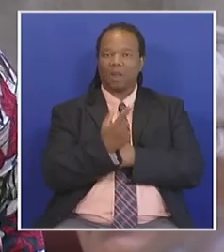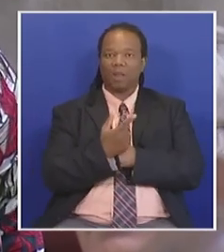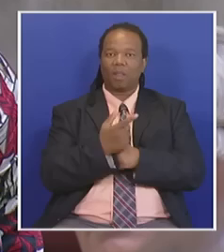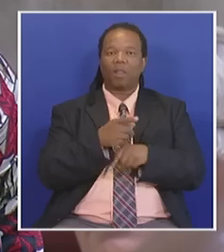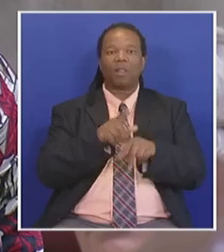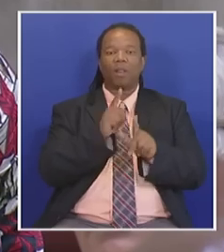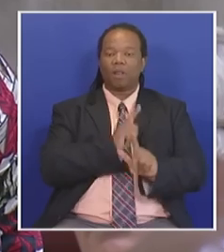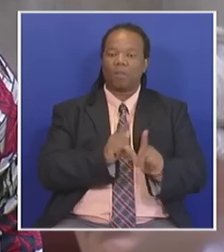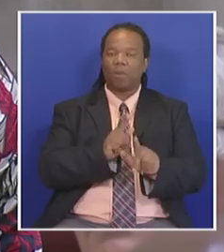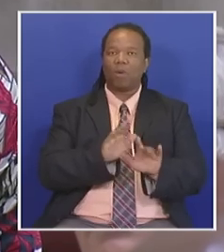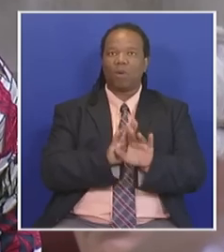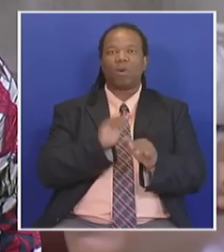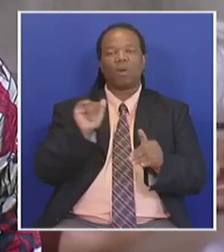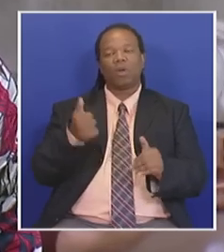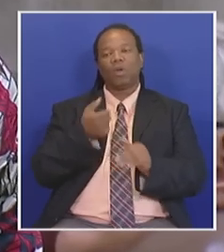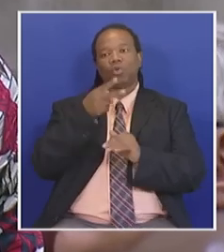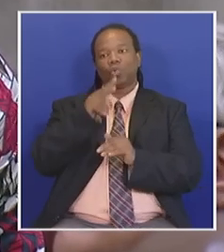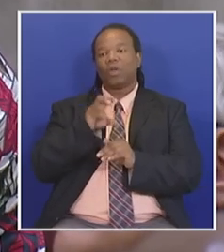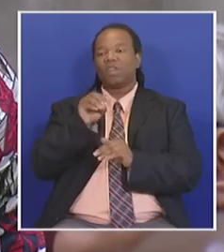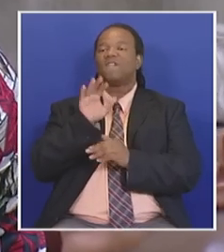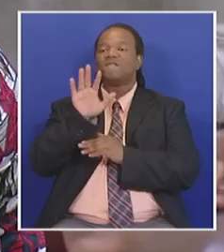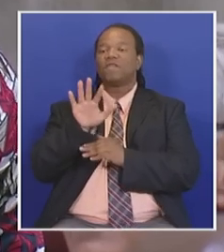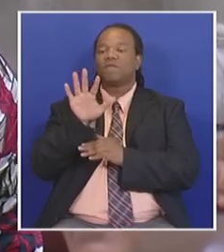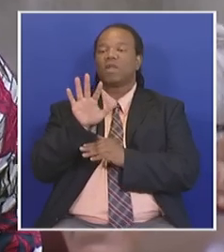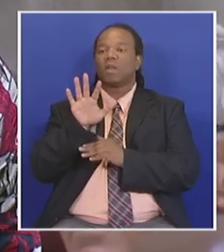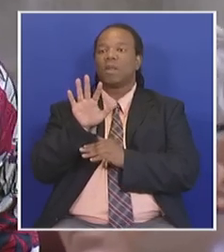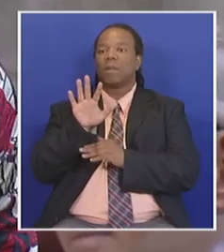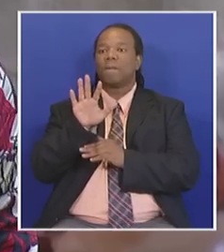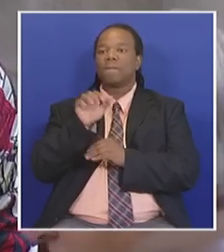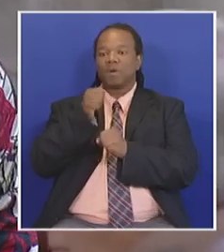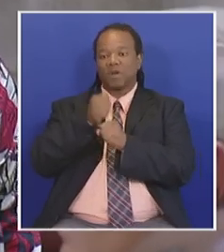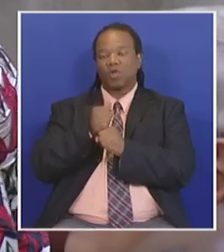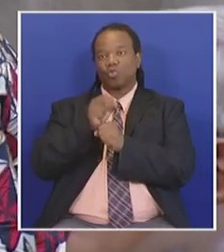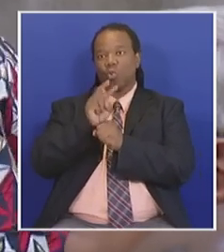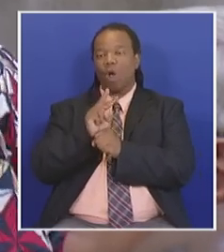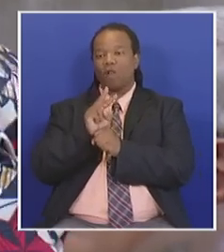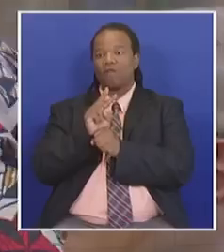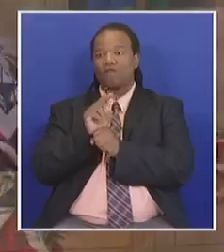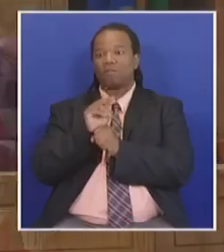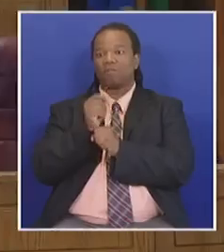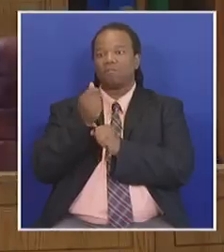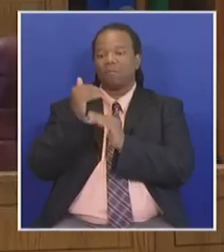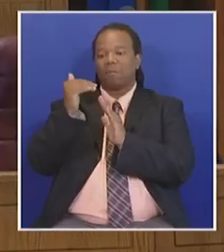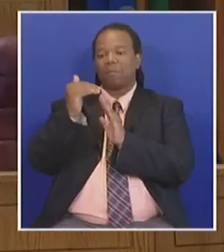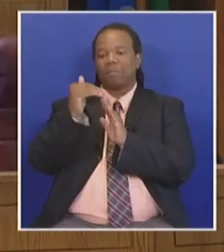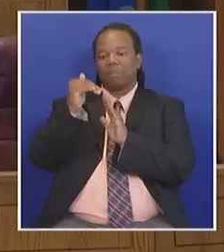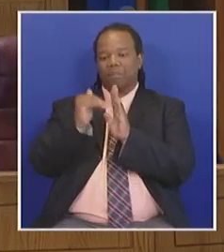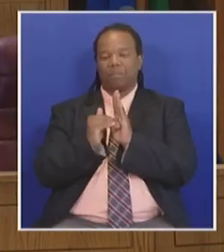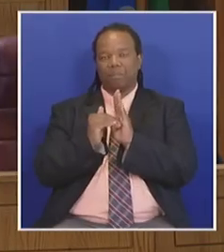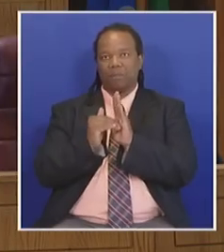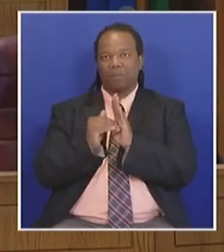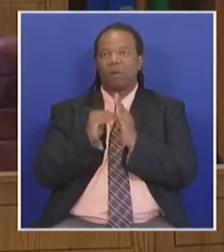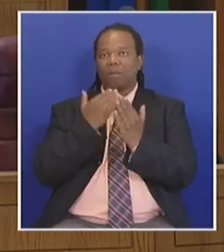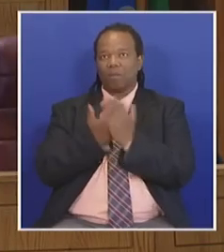decline in the 2015 matric results. I so move. I thank you, Chairperson. The Honorable